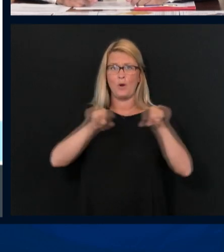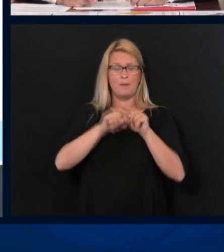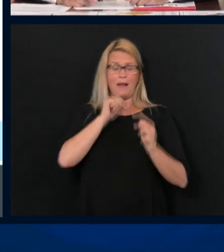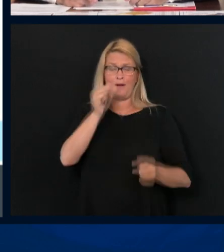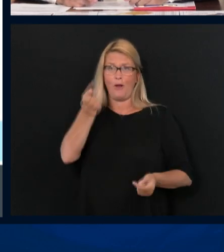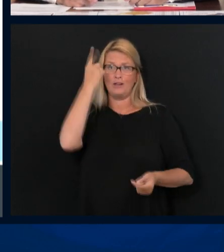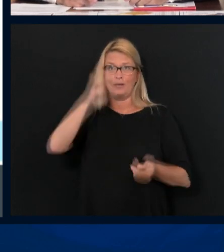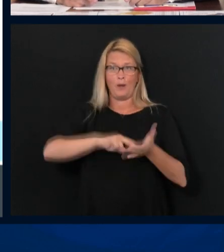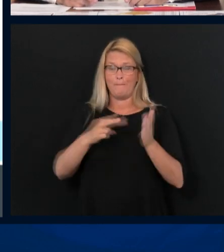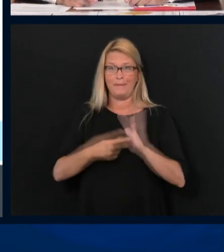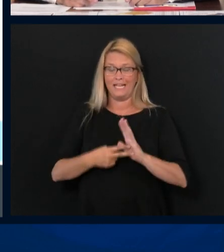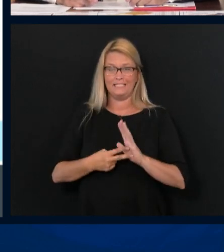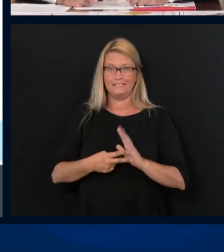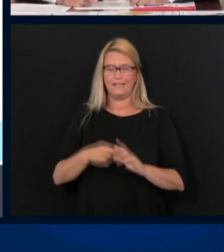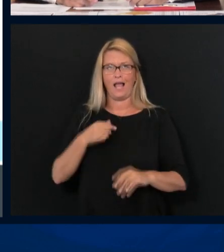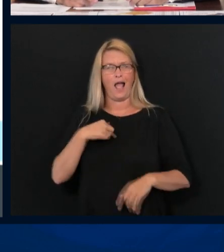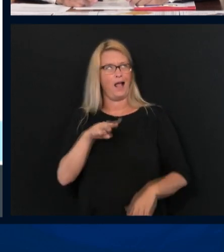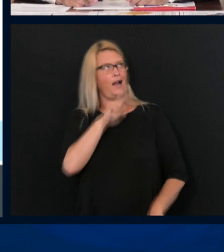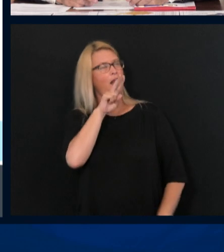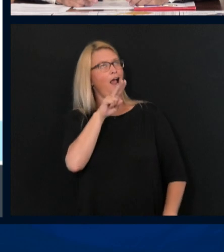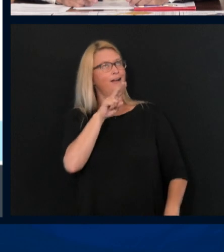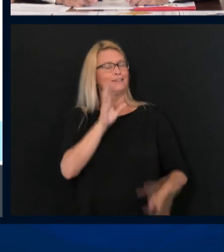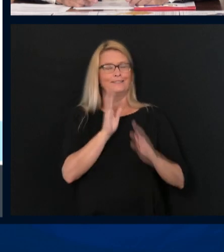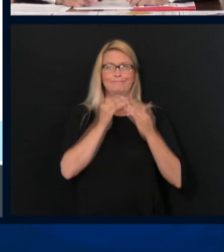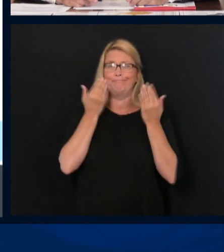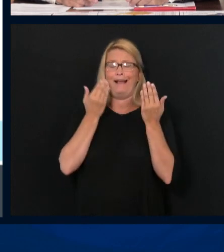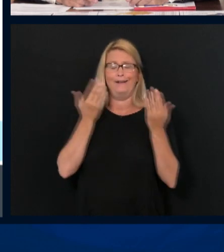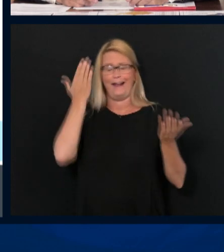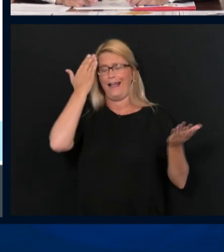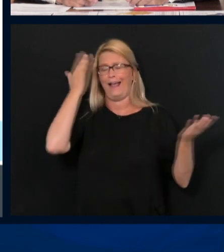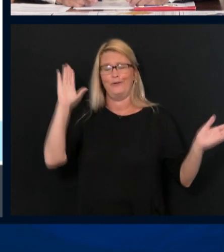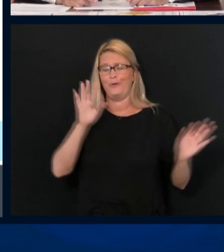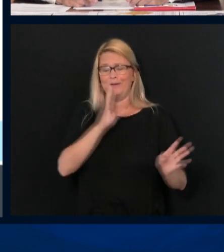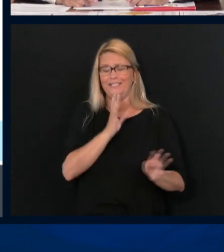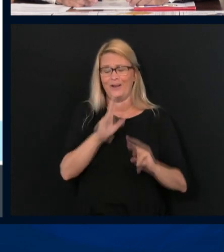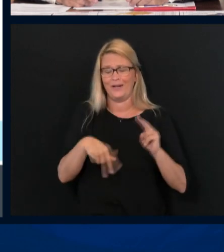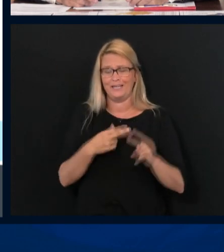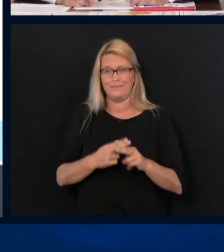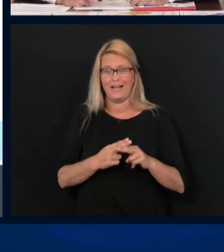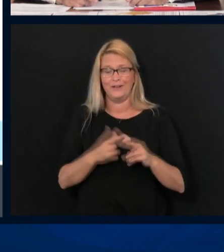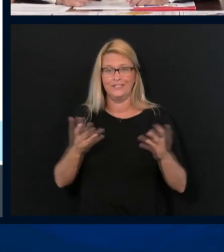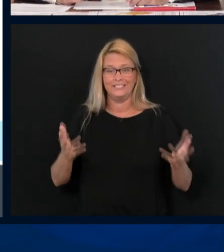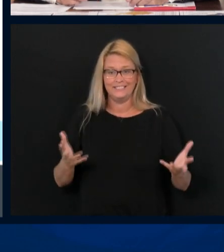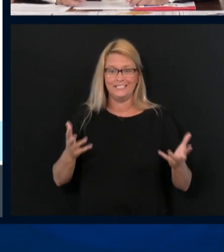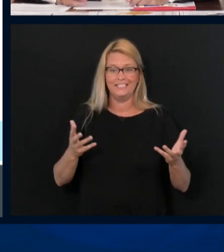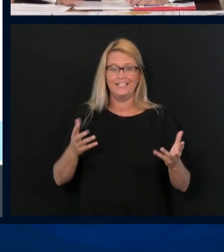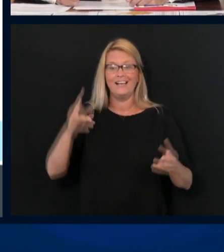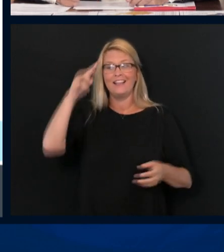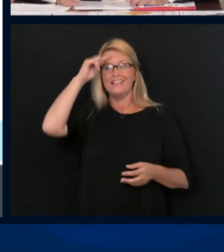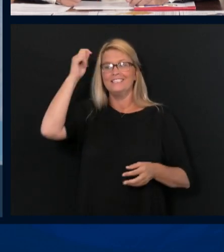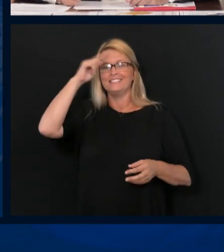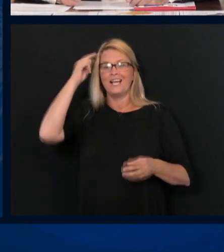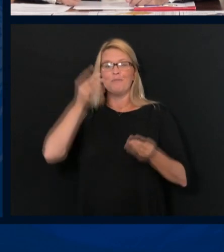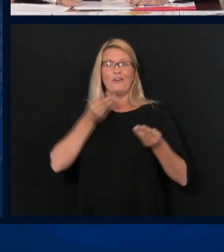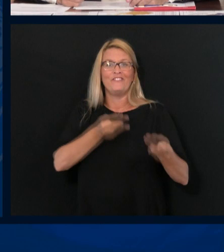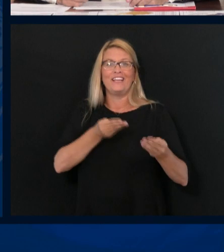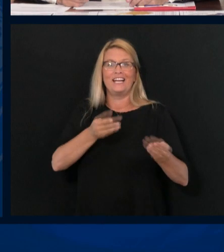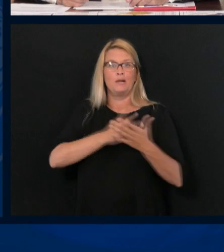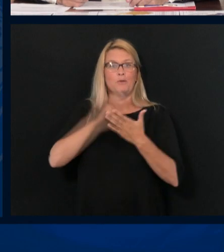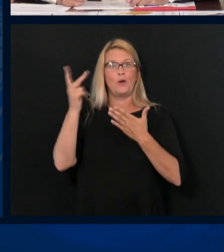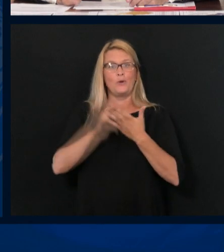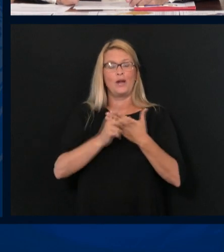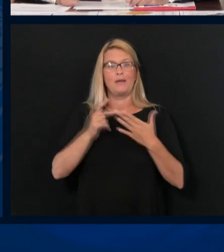but I looked at it and everything. But nevertheless, okay, from our summer feeding program, we